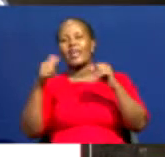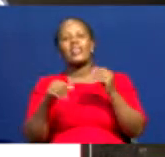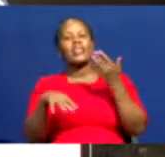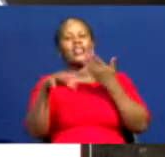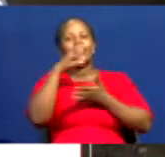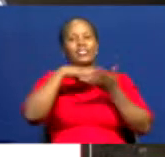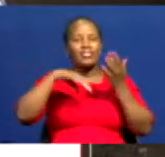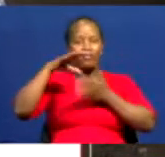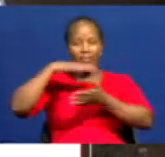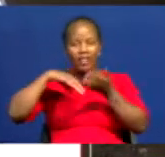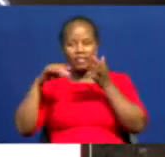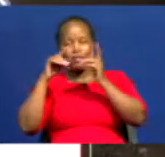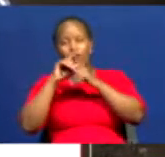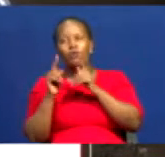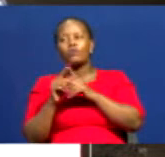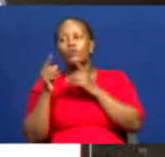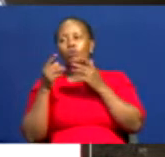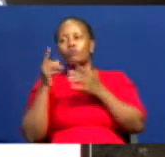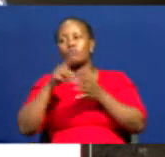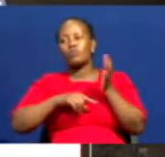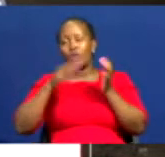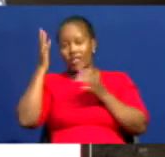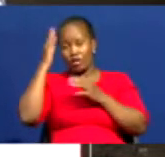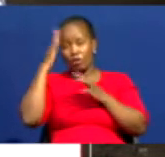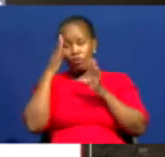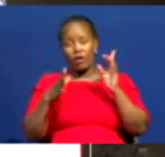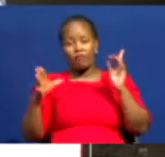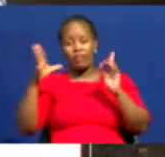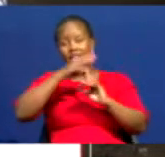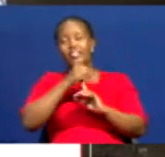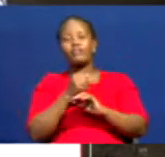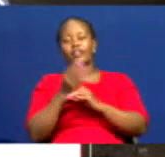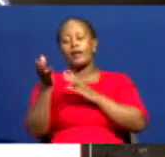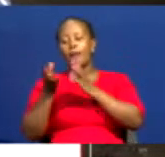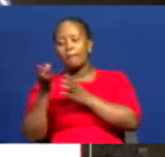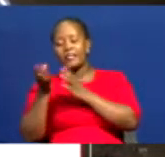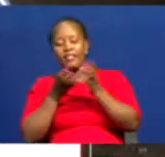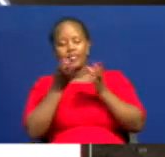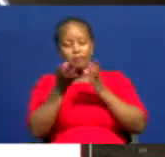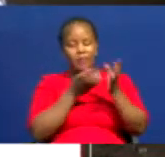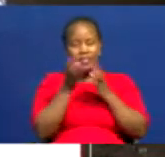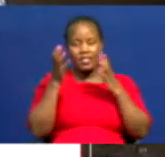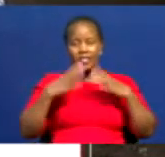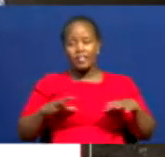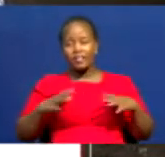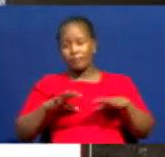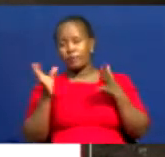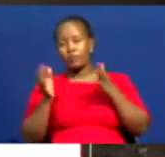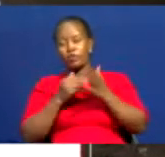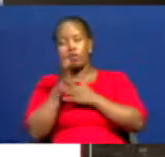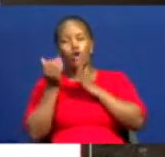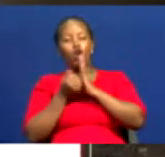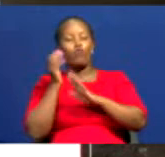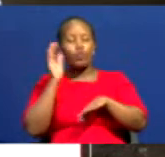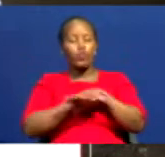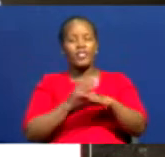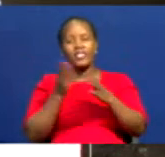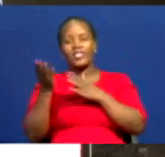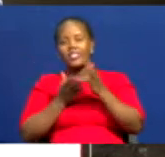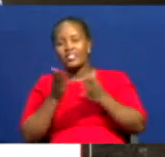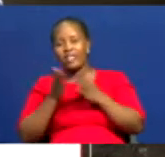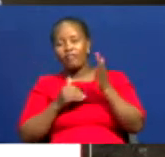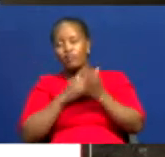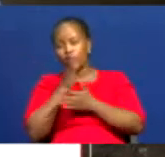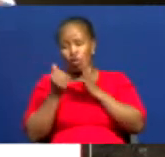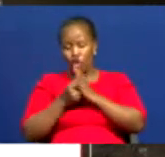I think what I know we will achieve is that our business community will get services, all the